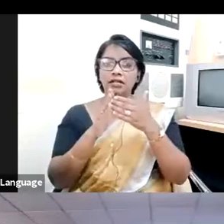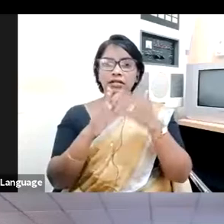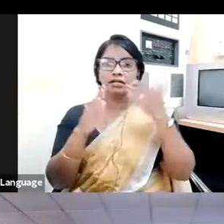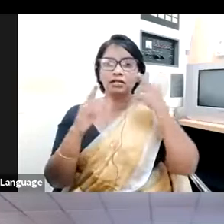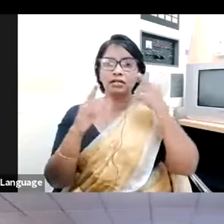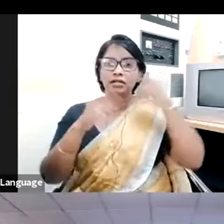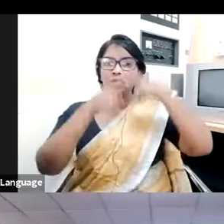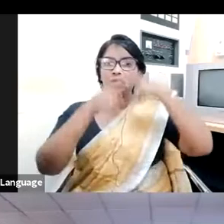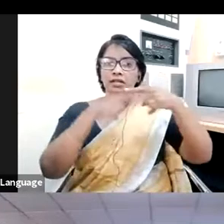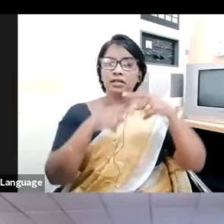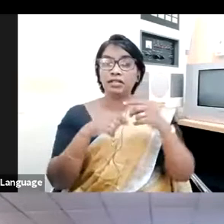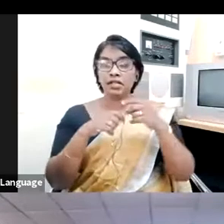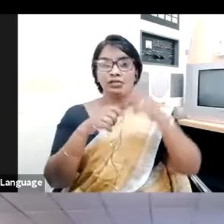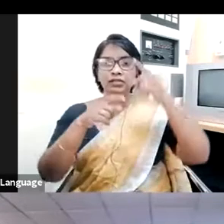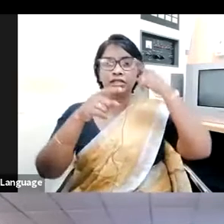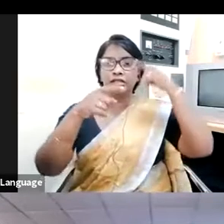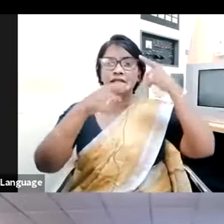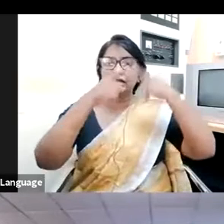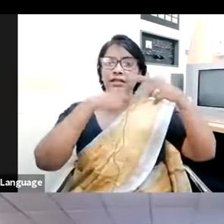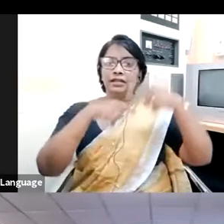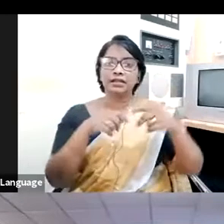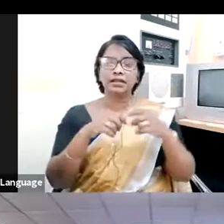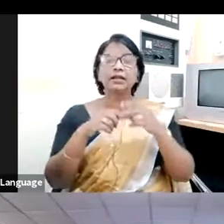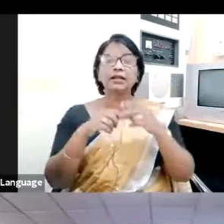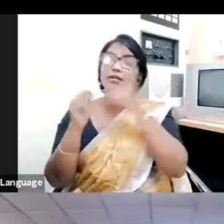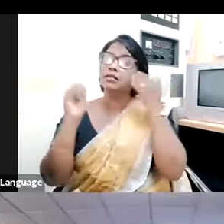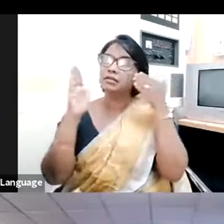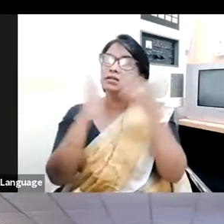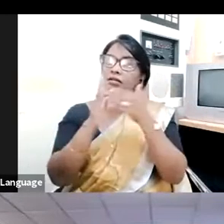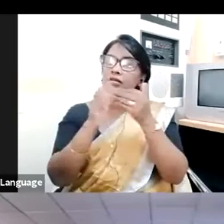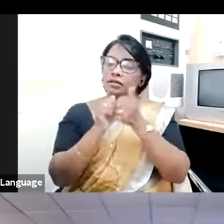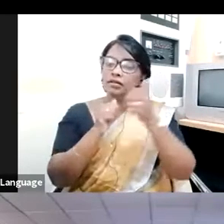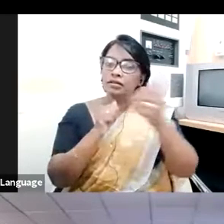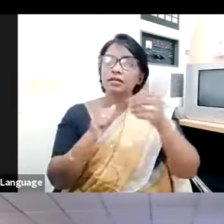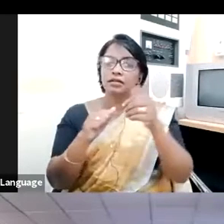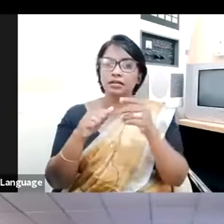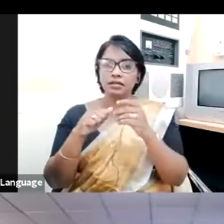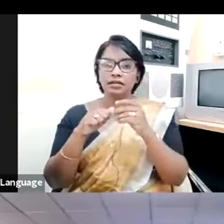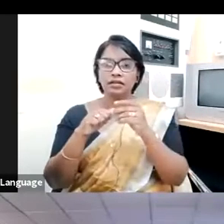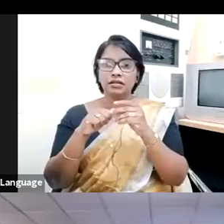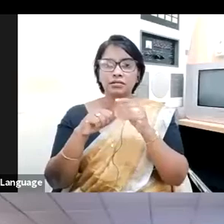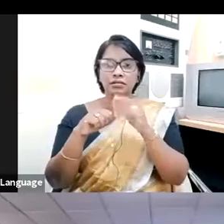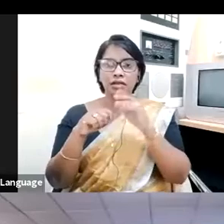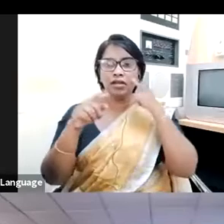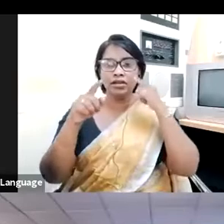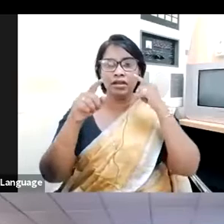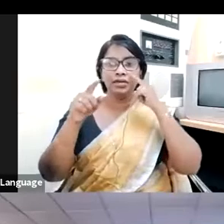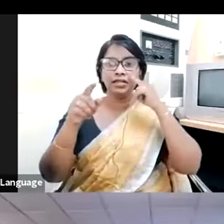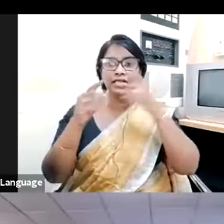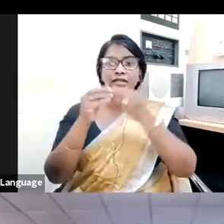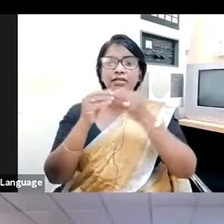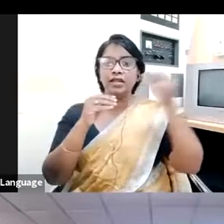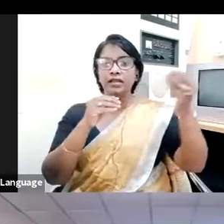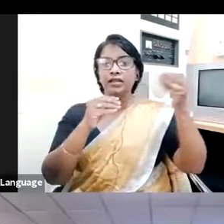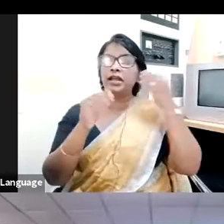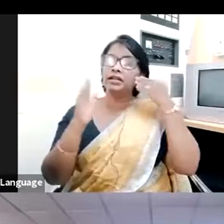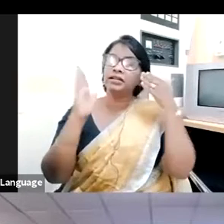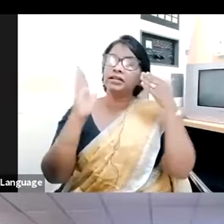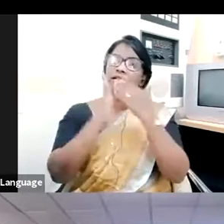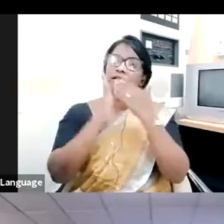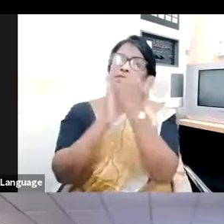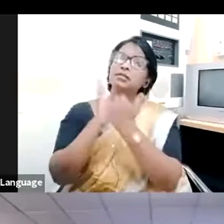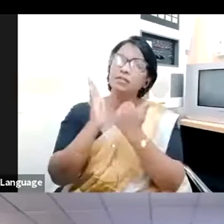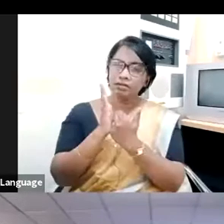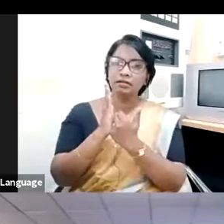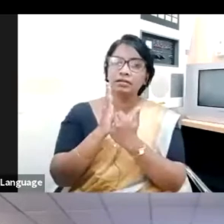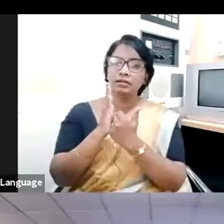more. If there's one message that each of you want to give our audience of national